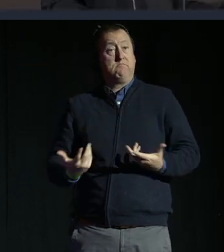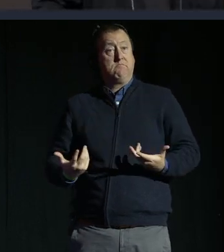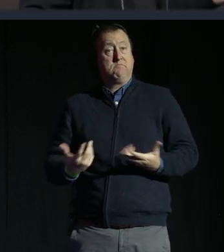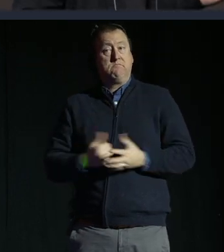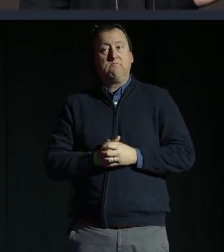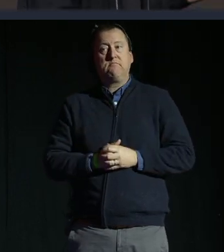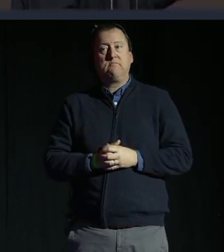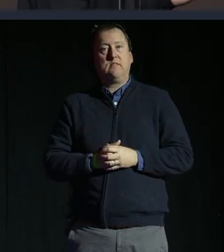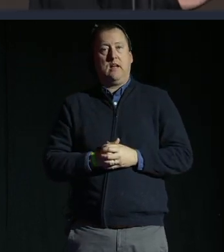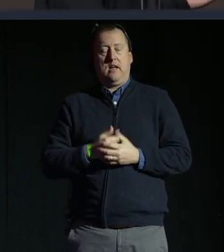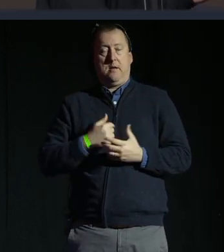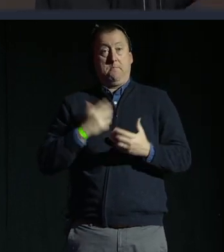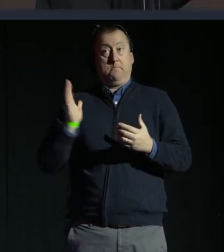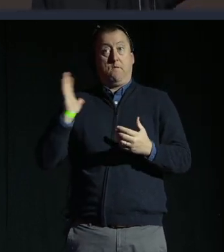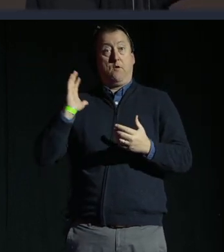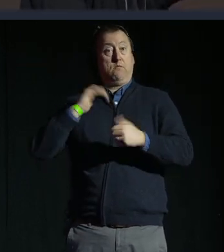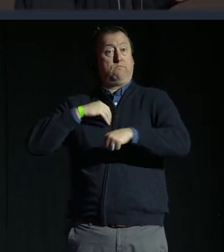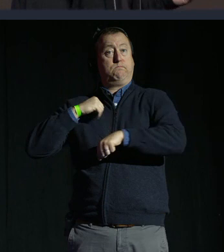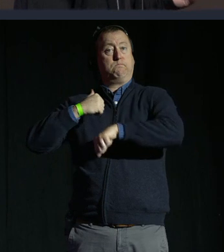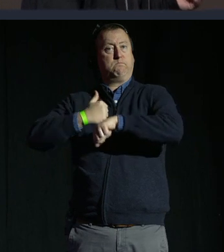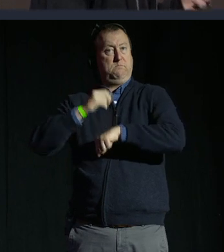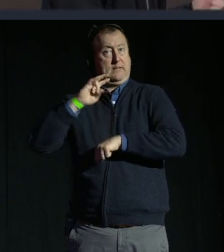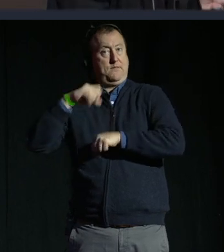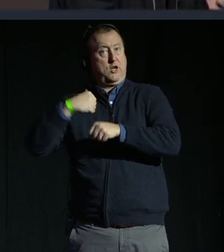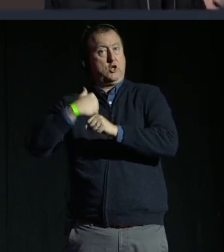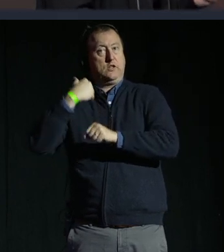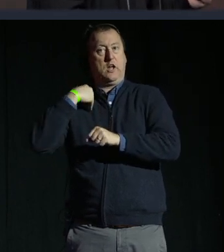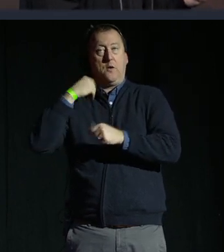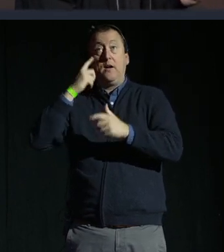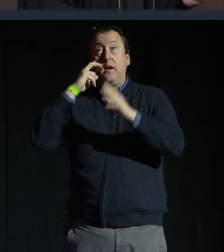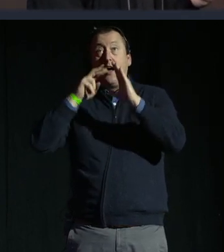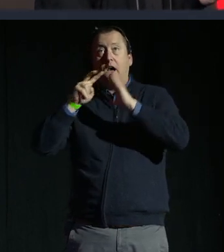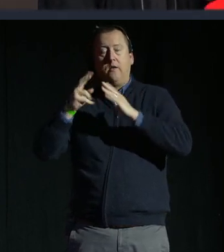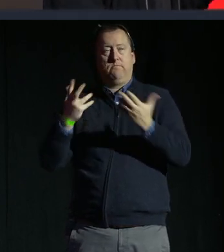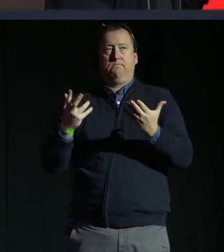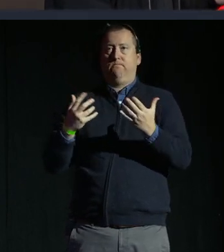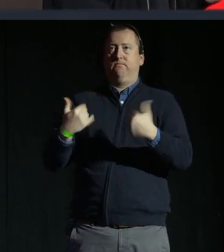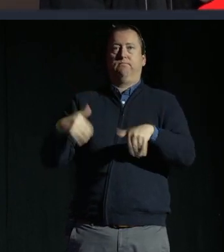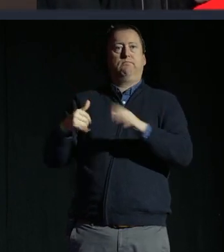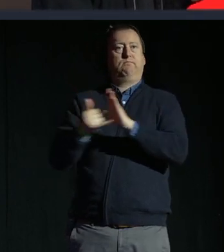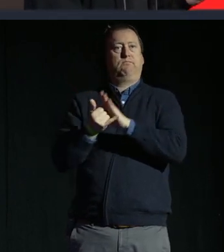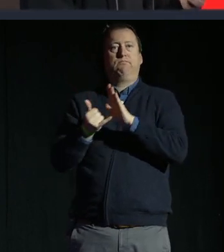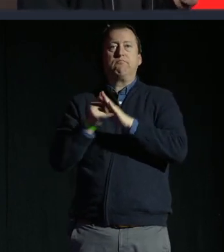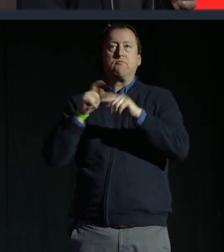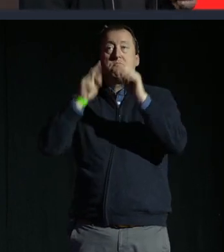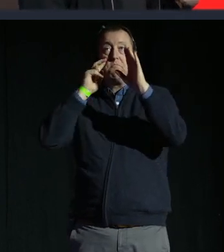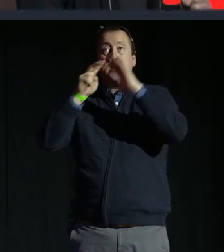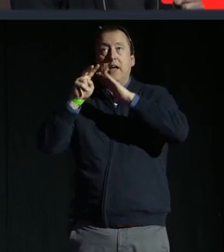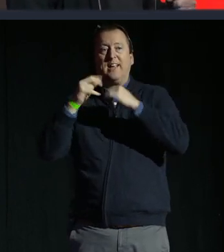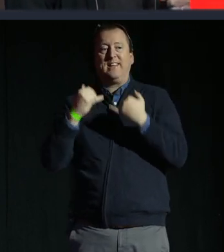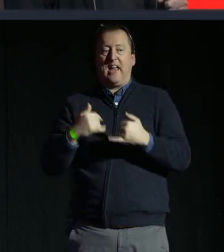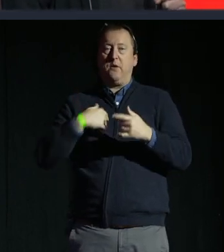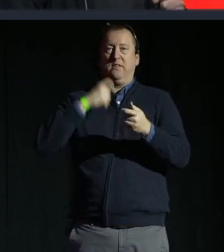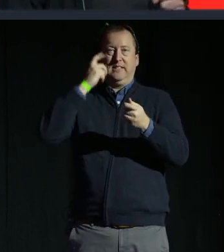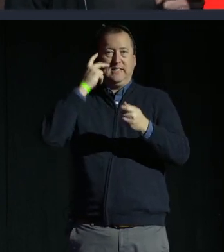In a way that I never would have anticipated 7 years ago, DBT has shaped what it looks like to do data work